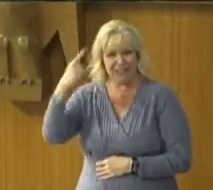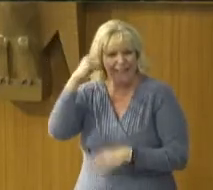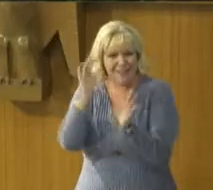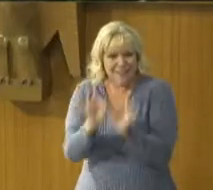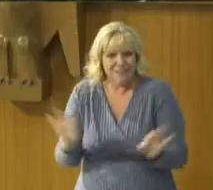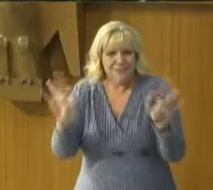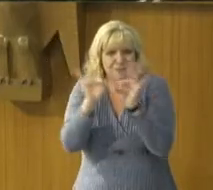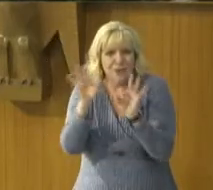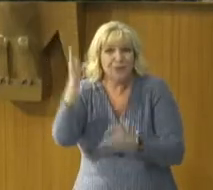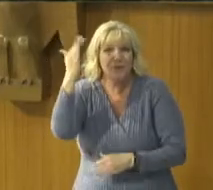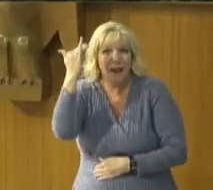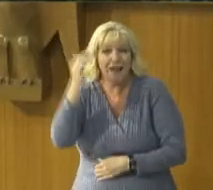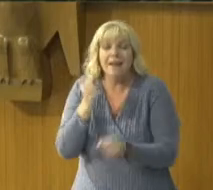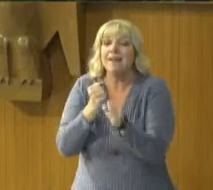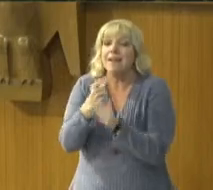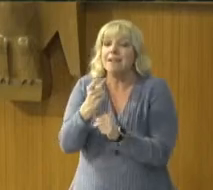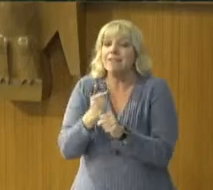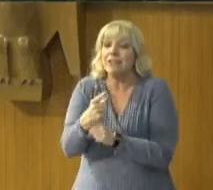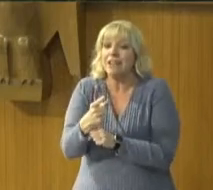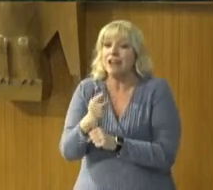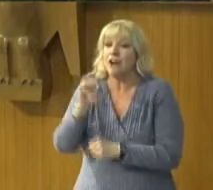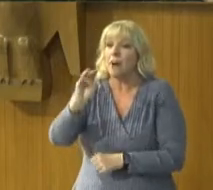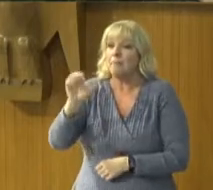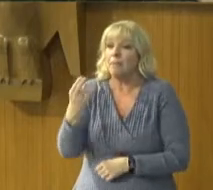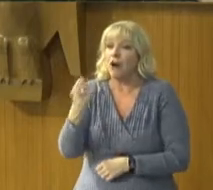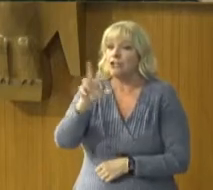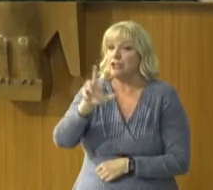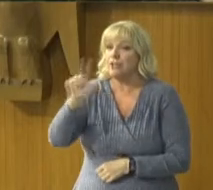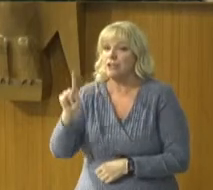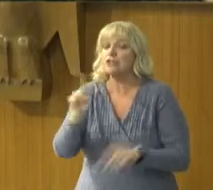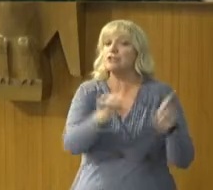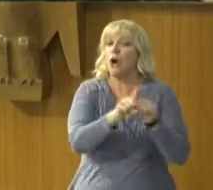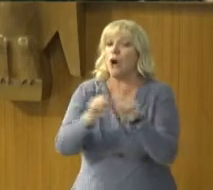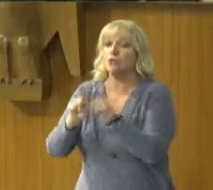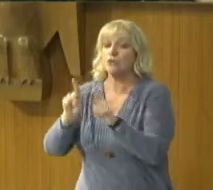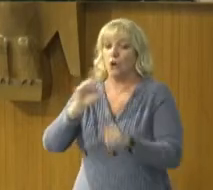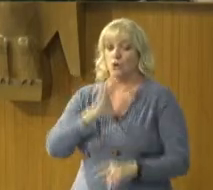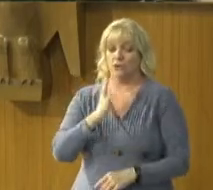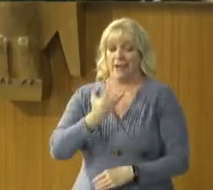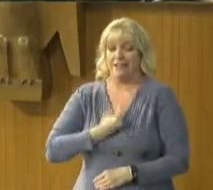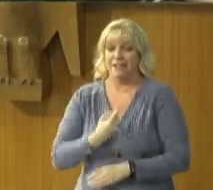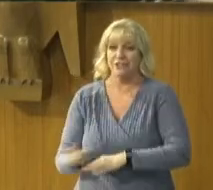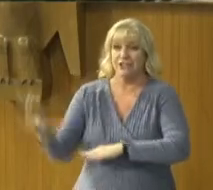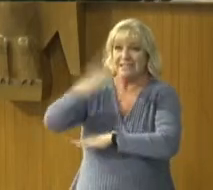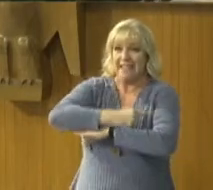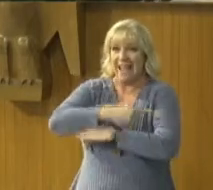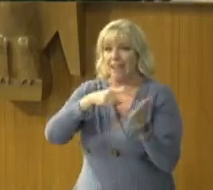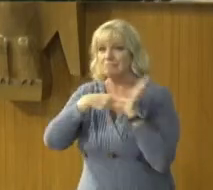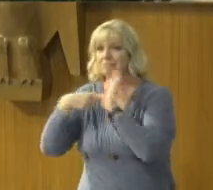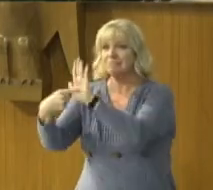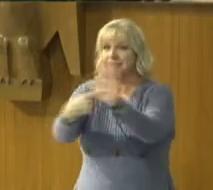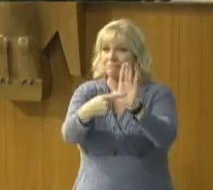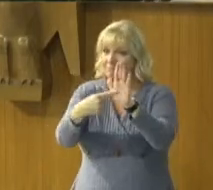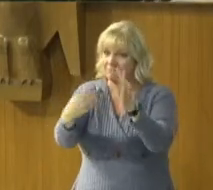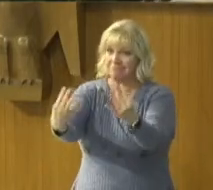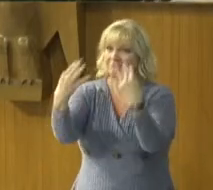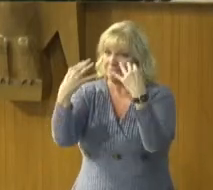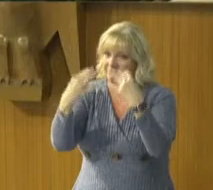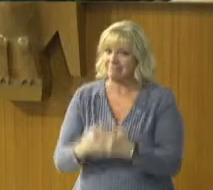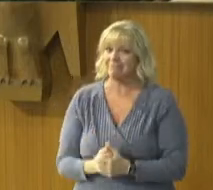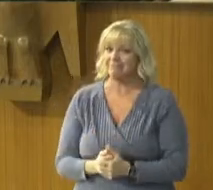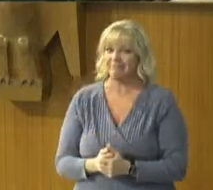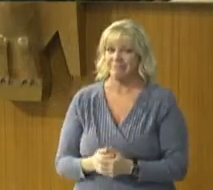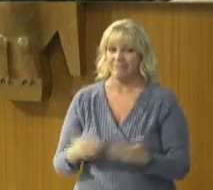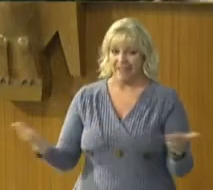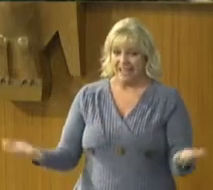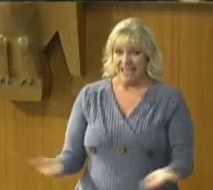because each year on March 31st is also Transgender Day of Visibility. Now, here at Claremont